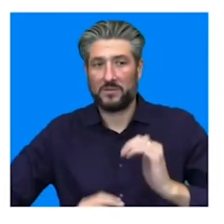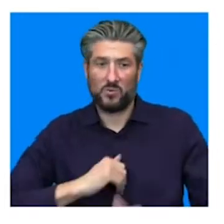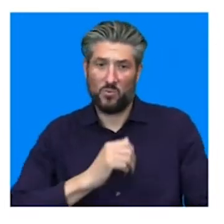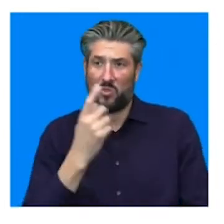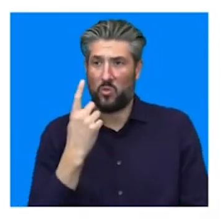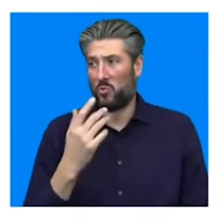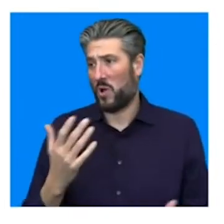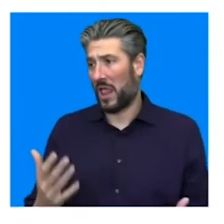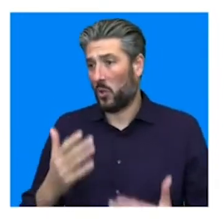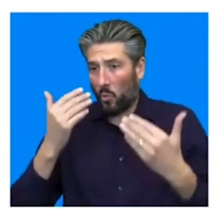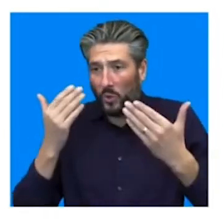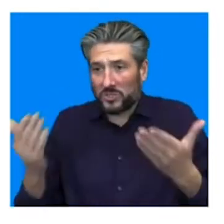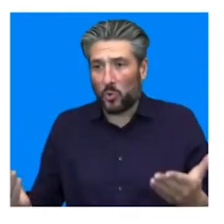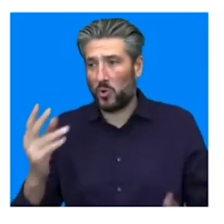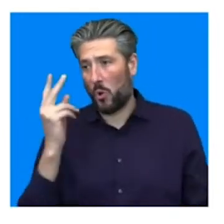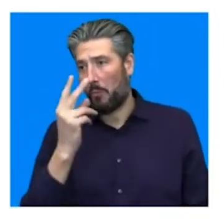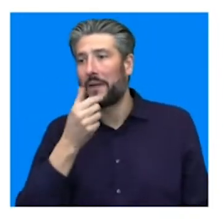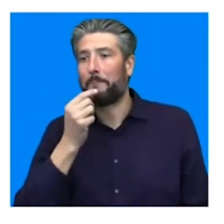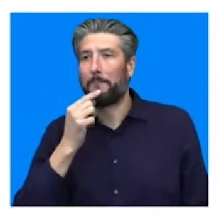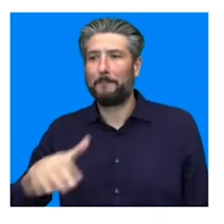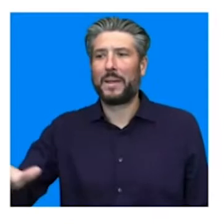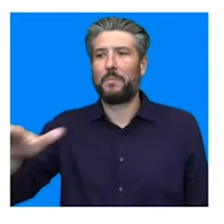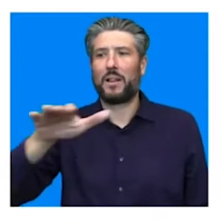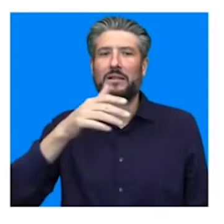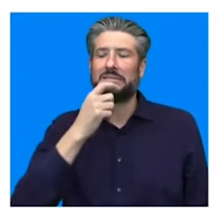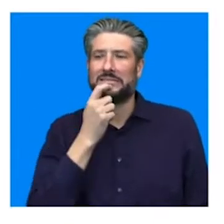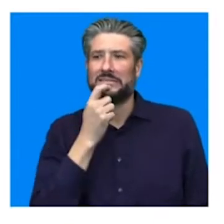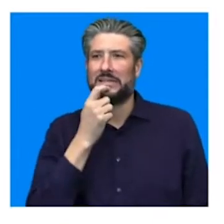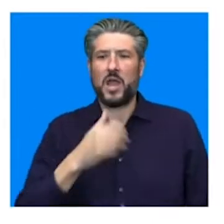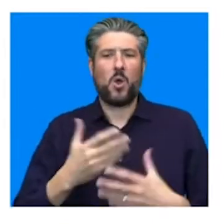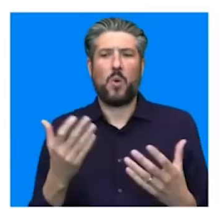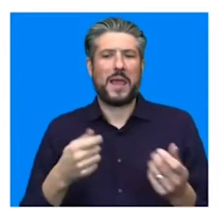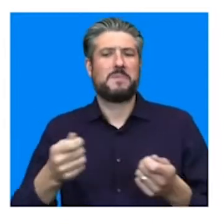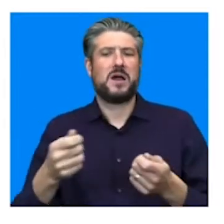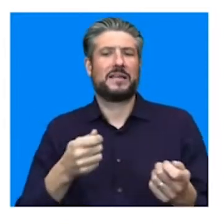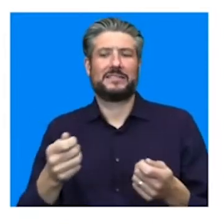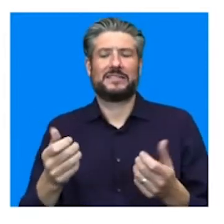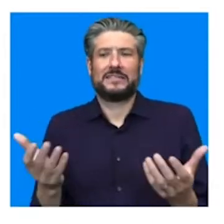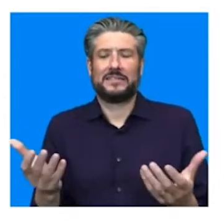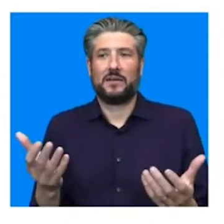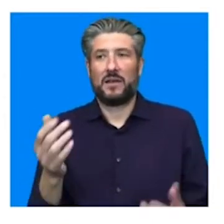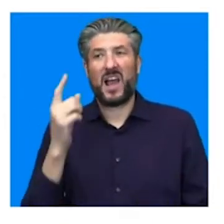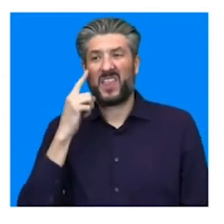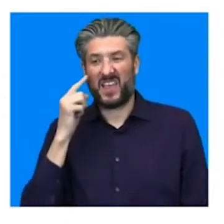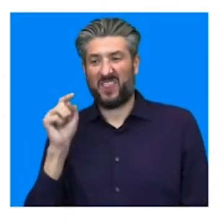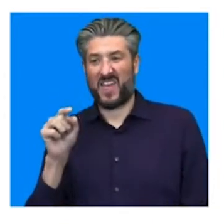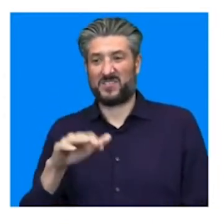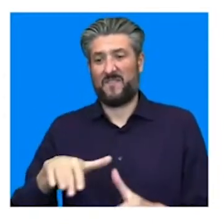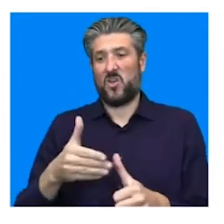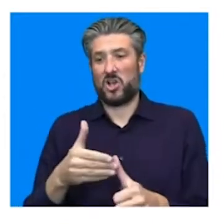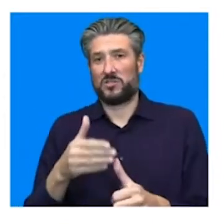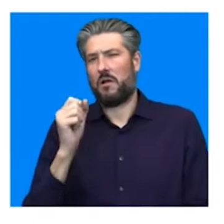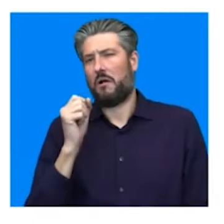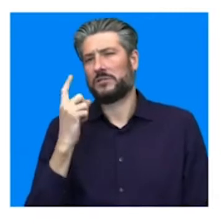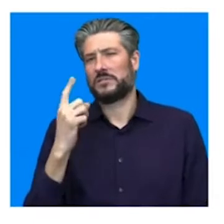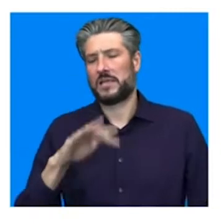or have low vision. So is there even a market for this? So I think that's the first one, really understanding how to position